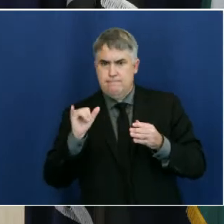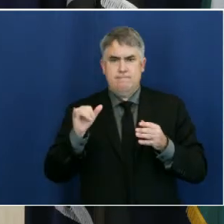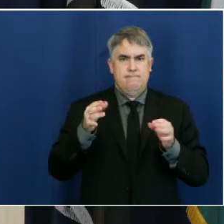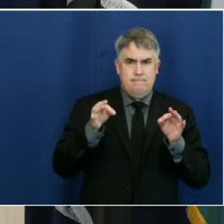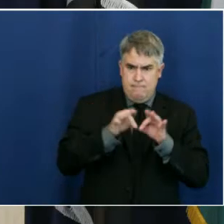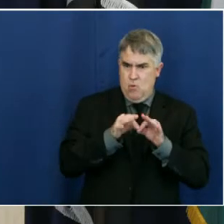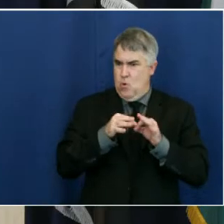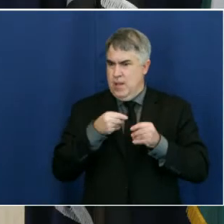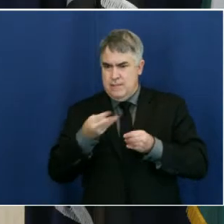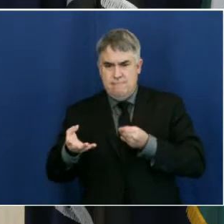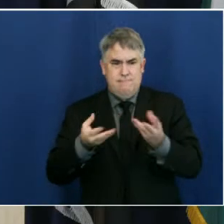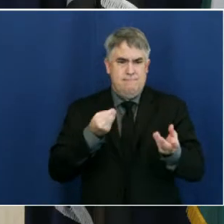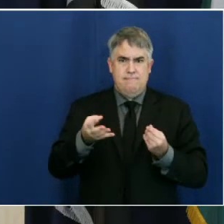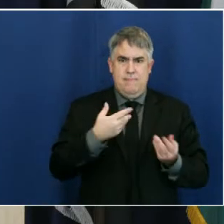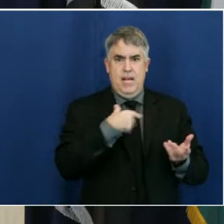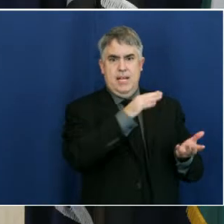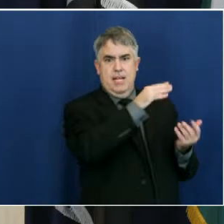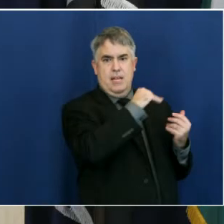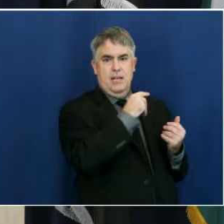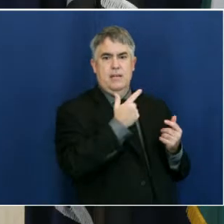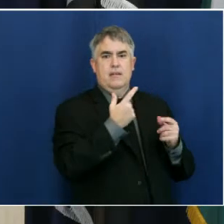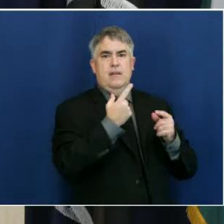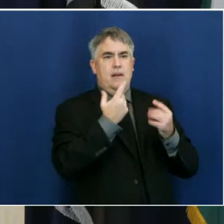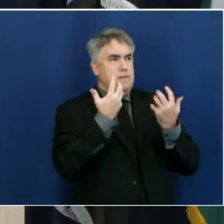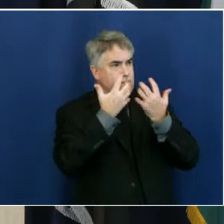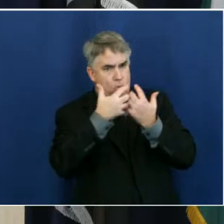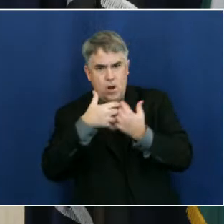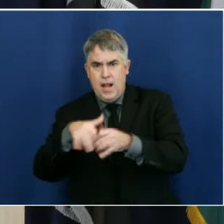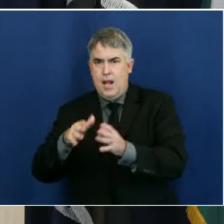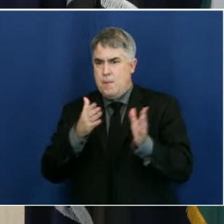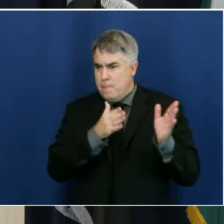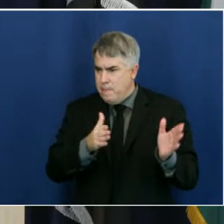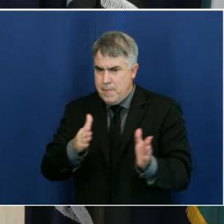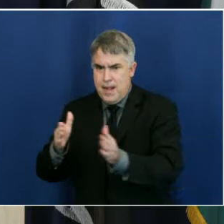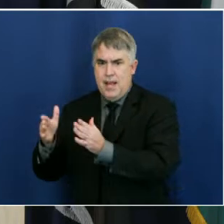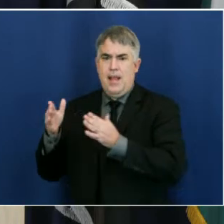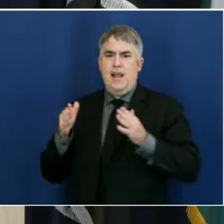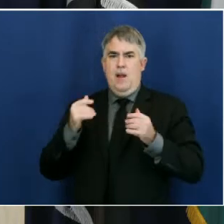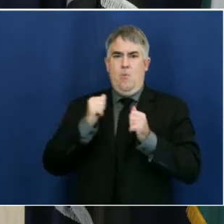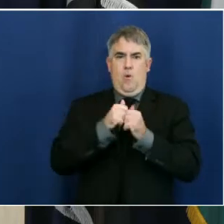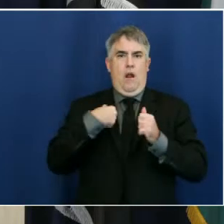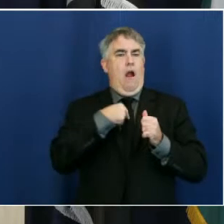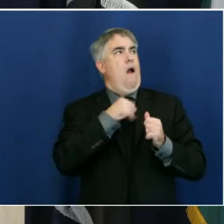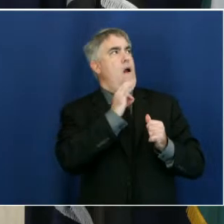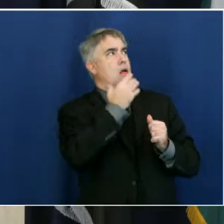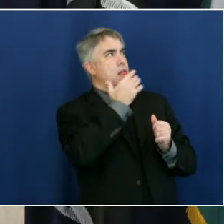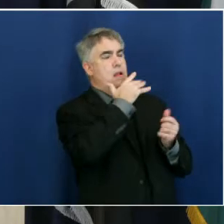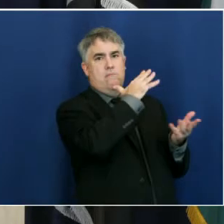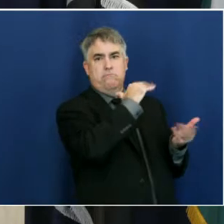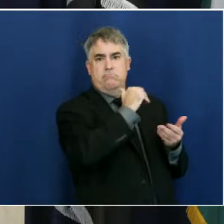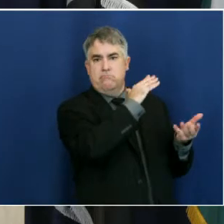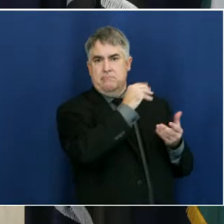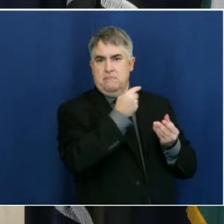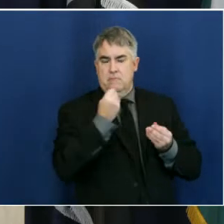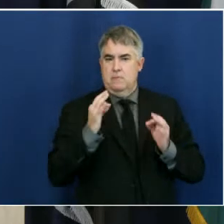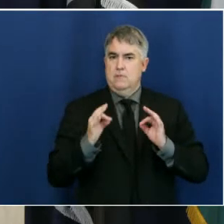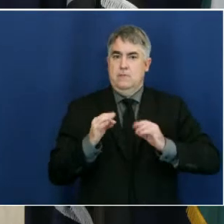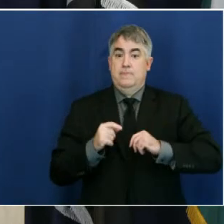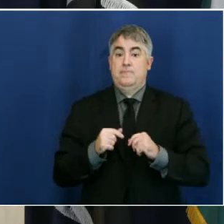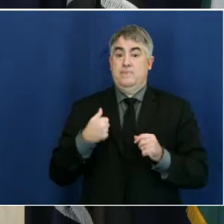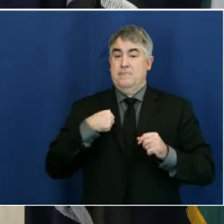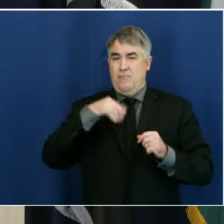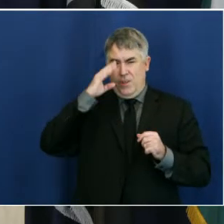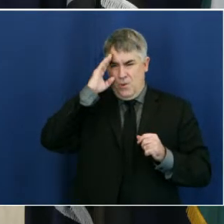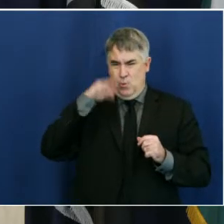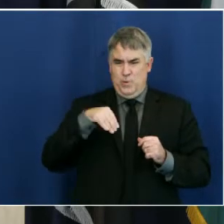and rollout and COVID response in general, and we think that this will help us as we move forward. We know and recognize that vaccines